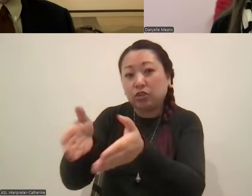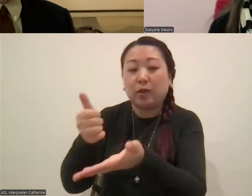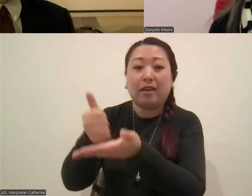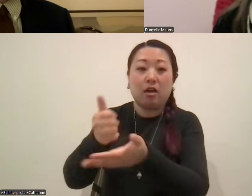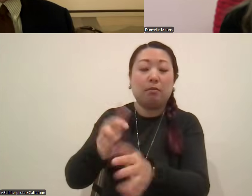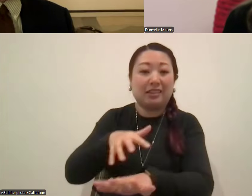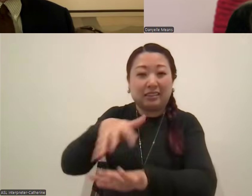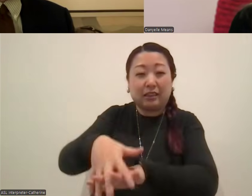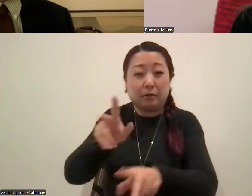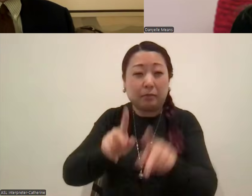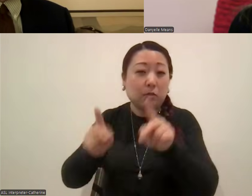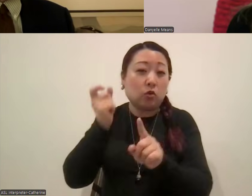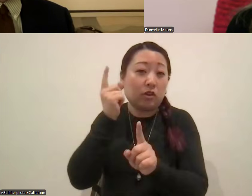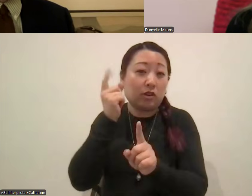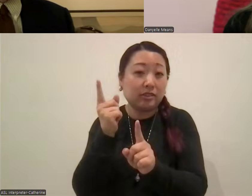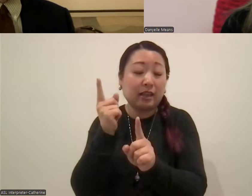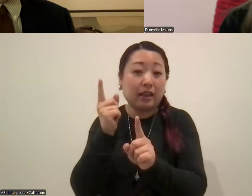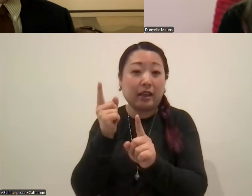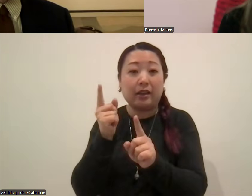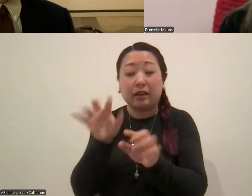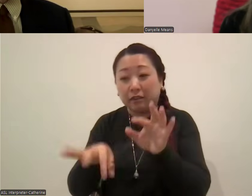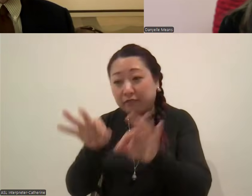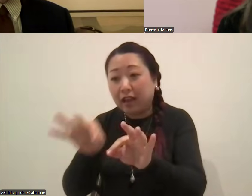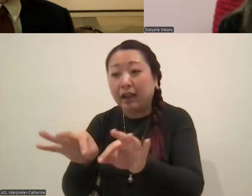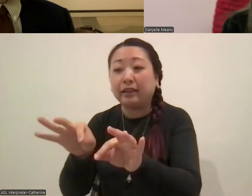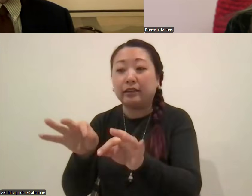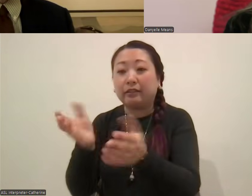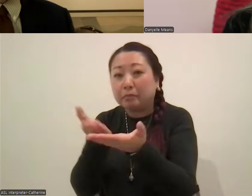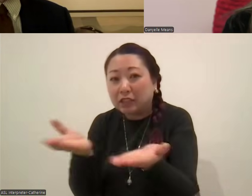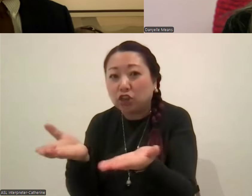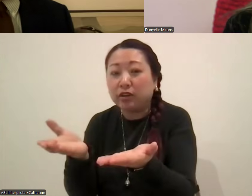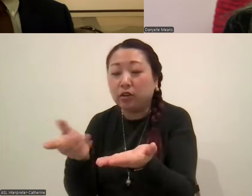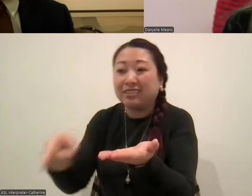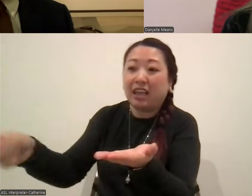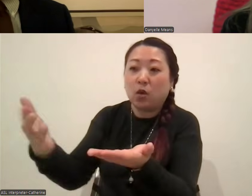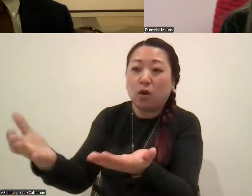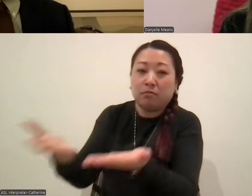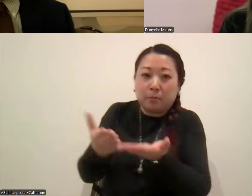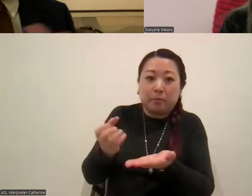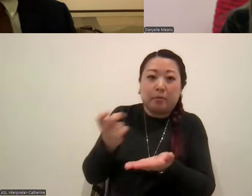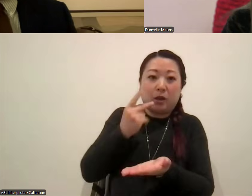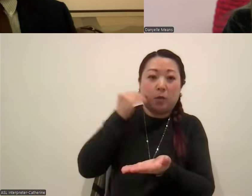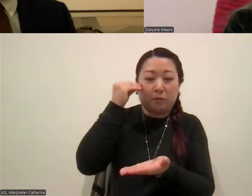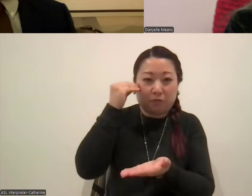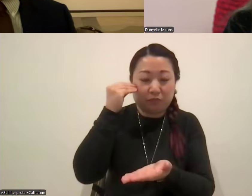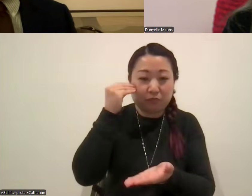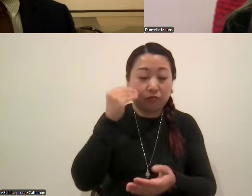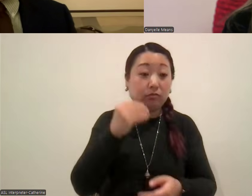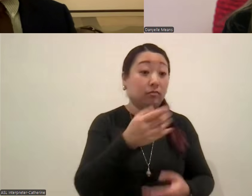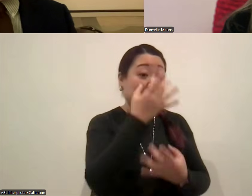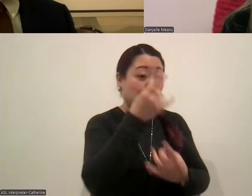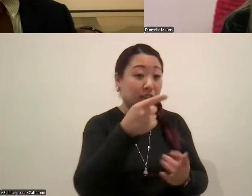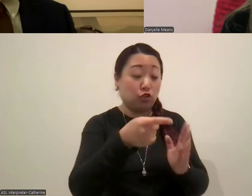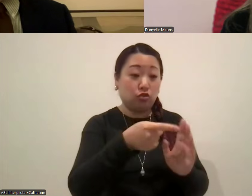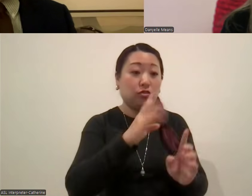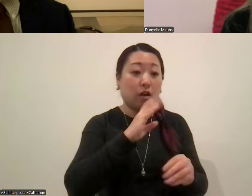understand and find the materials that they want returned home. And I think it's interesting that you point out that, I mean,